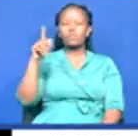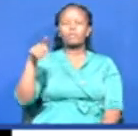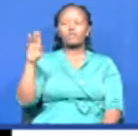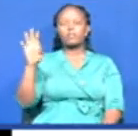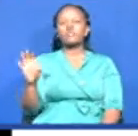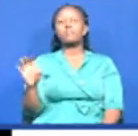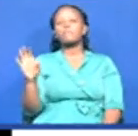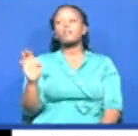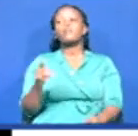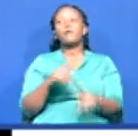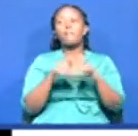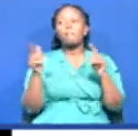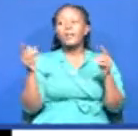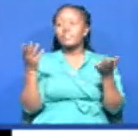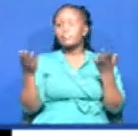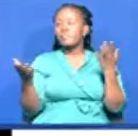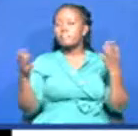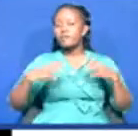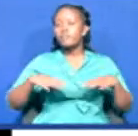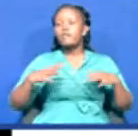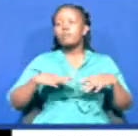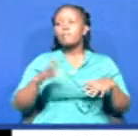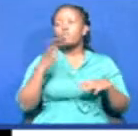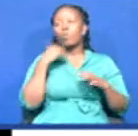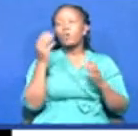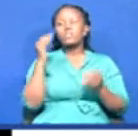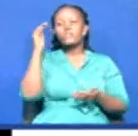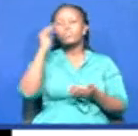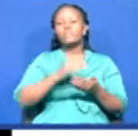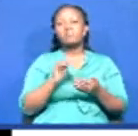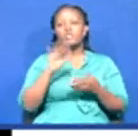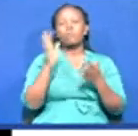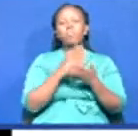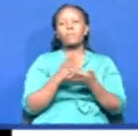because people may want to mimic your product, they may want to produce a